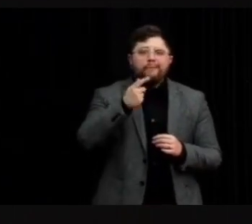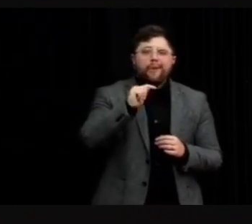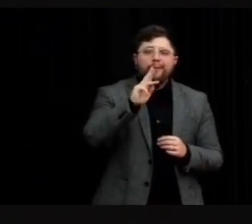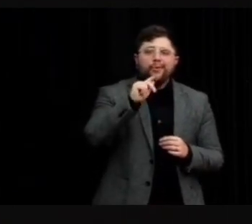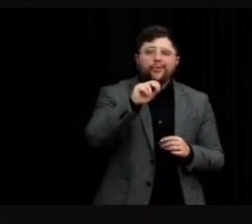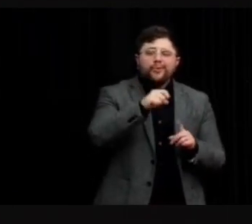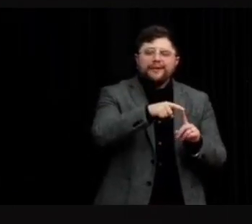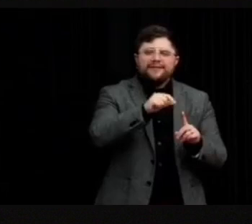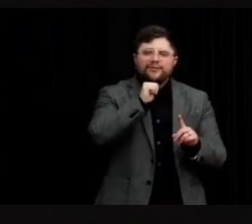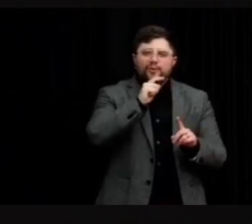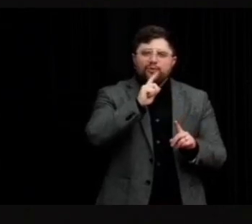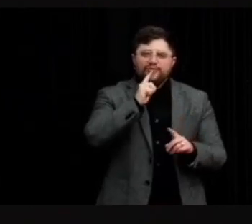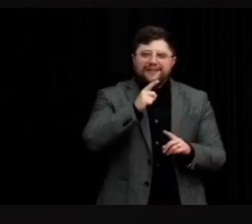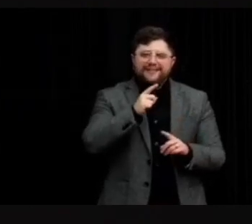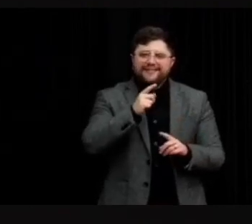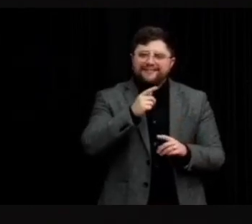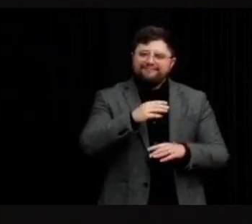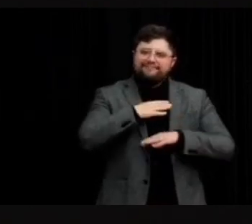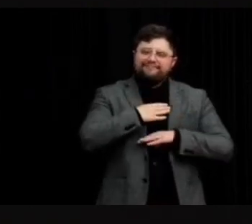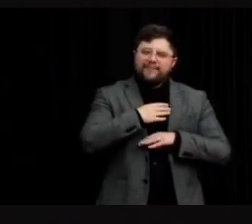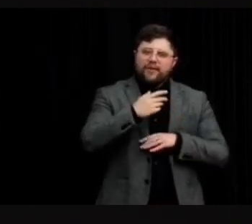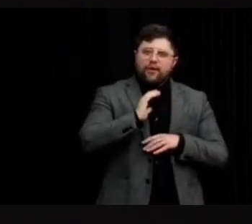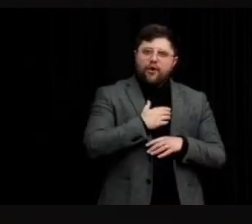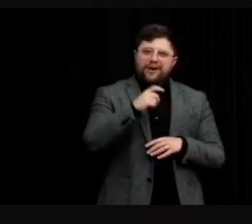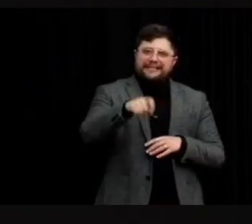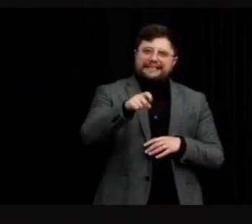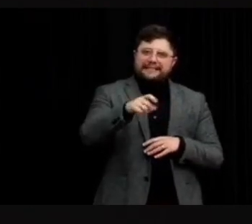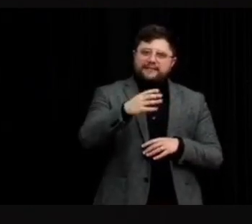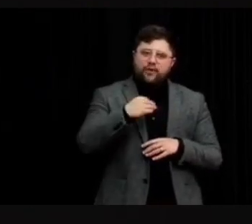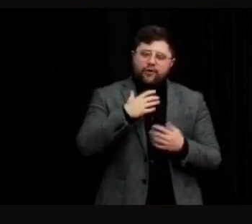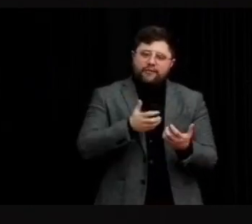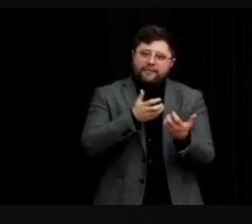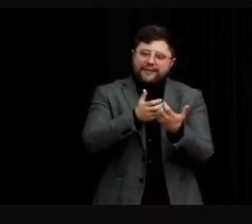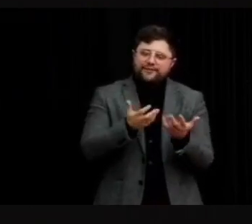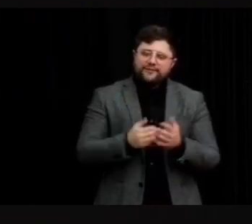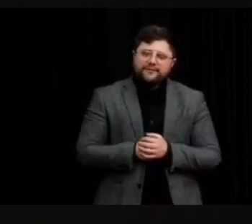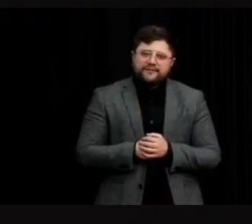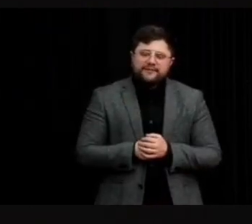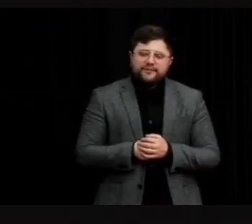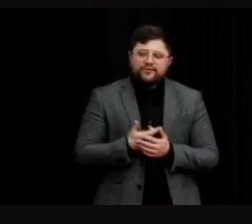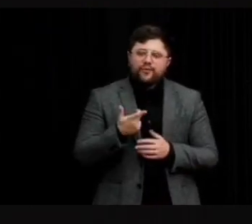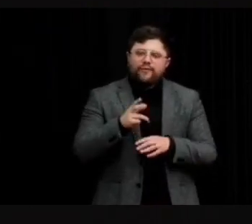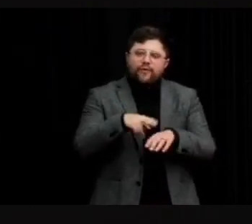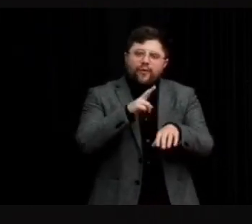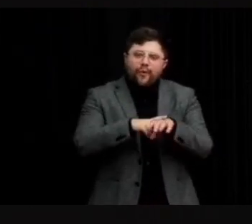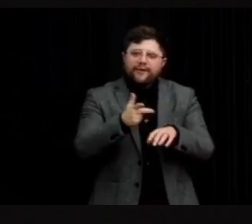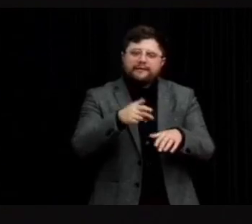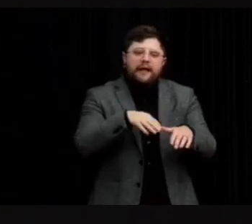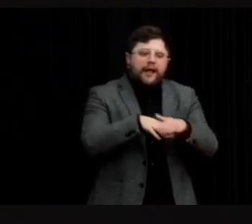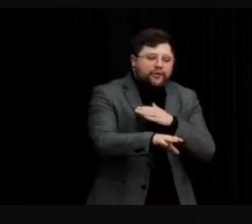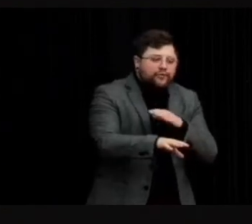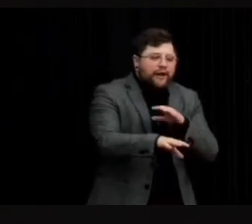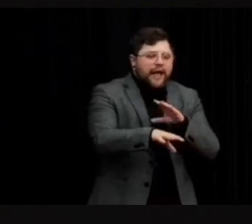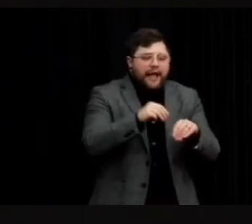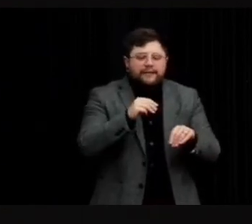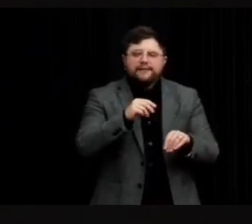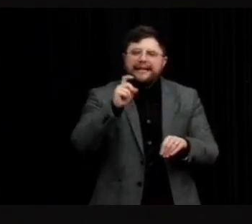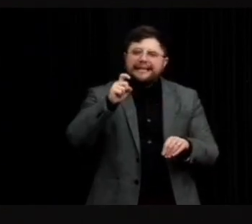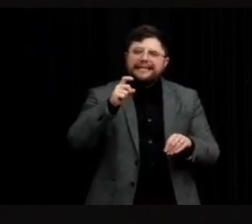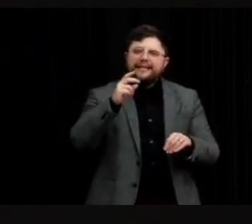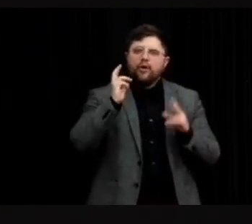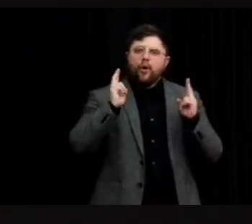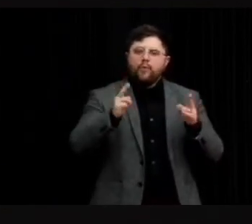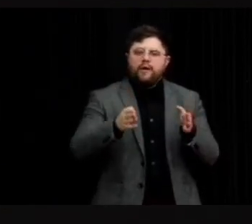meets the needs of our bodies. So when we think about the common barriers that we see, of course it's entry and exit. It's widened hallways